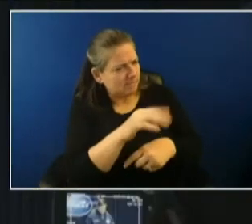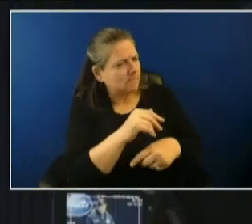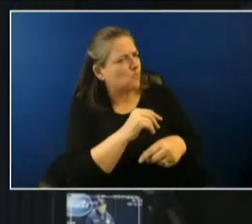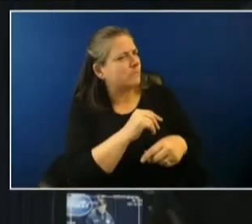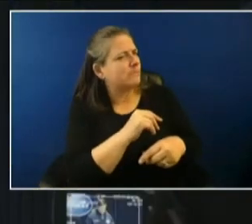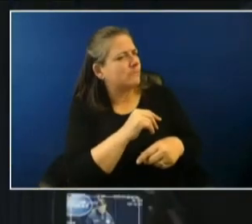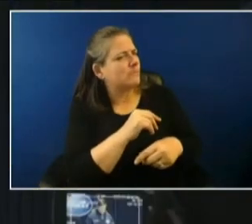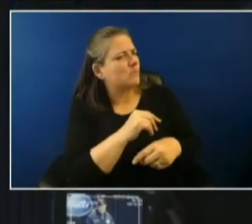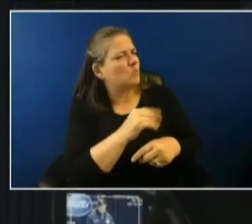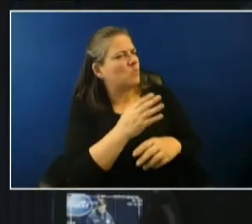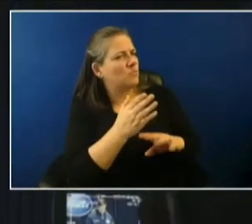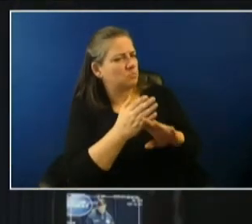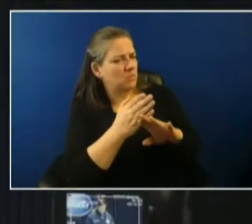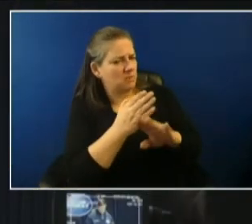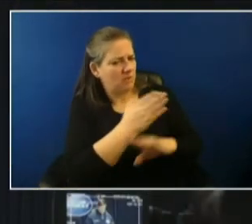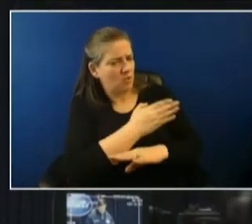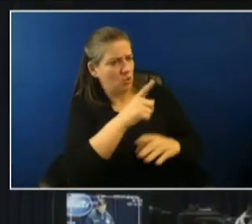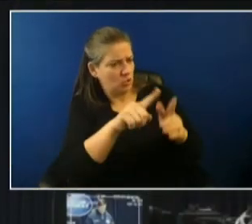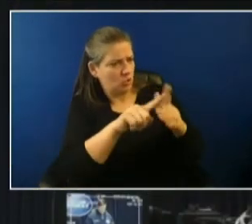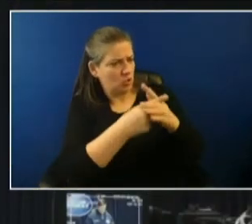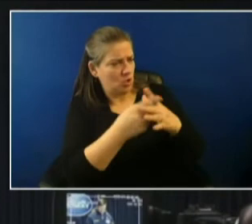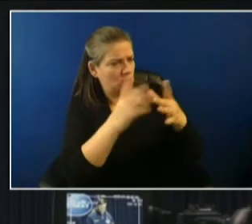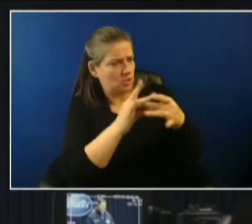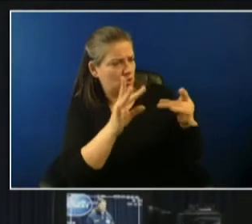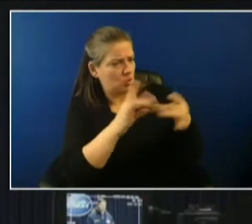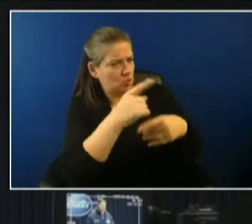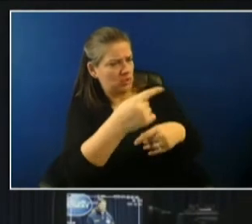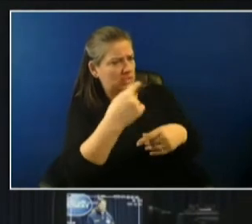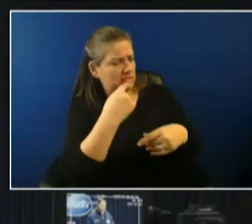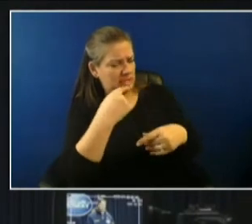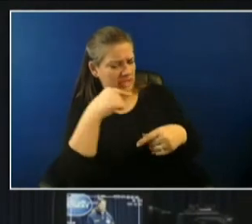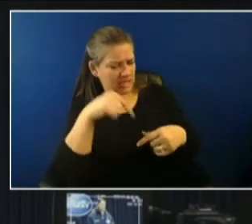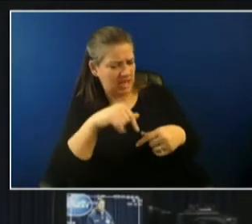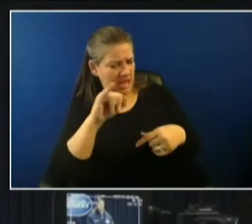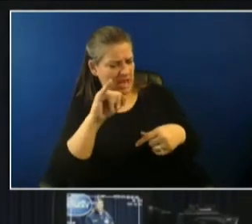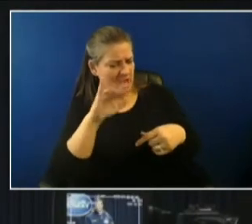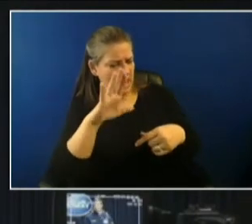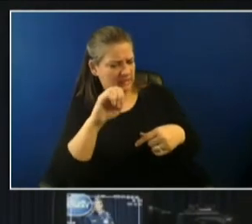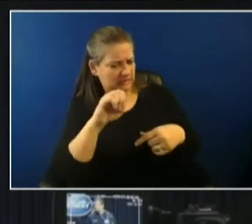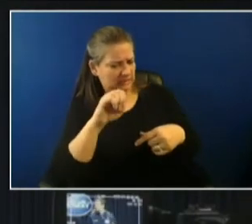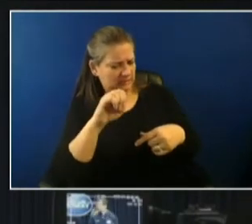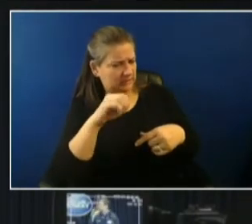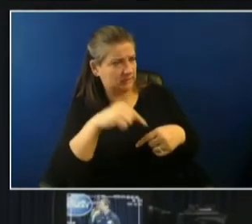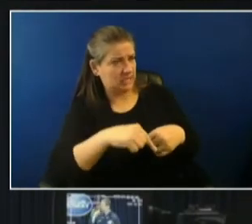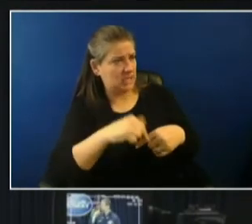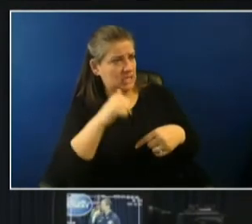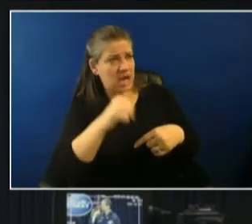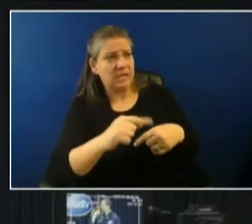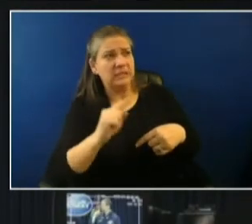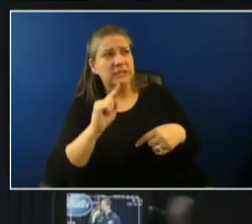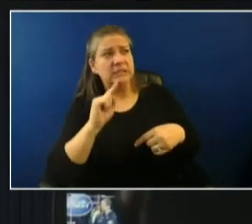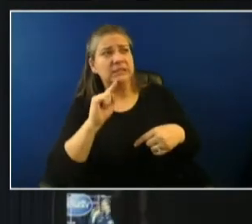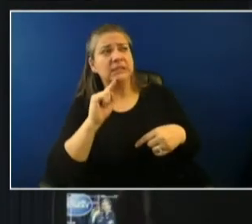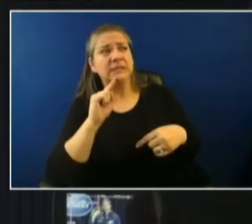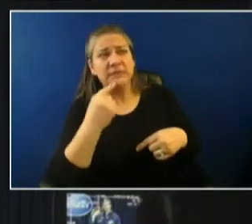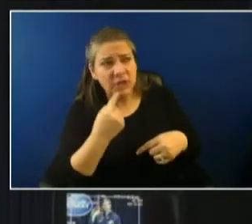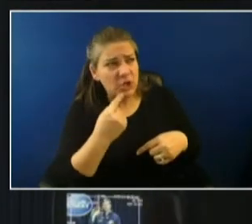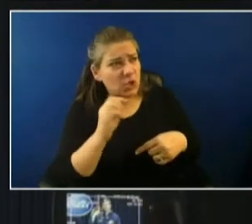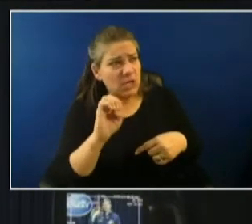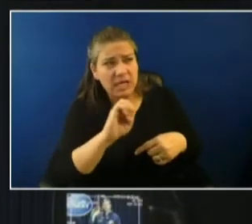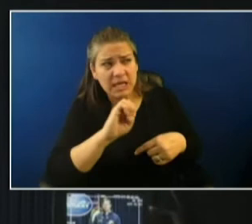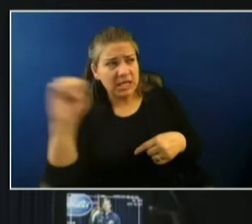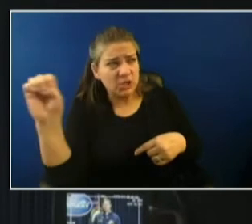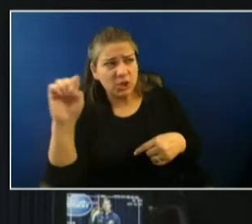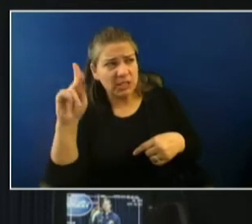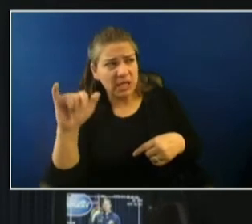this briefing, were you saying that the ice event probably will not be as severe in eastern Kentucky versus western Kentucky,